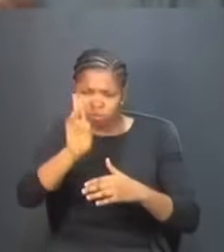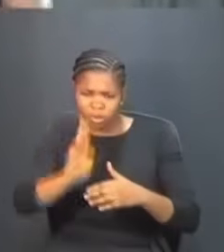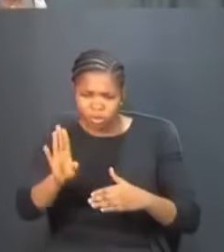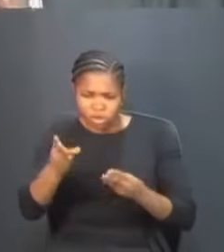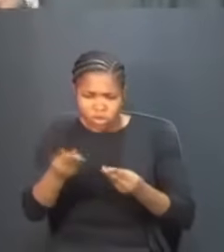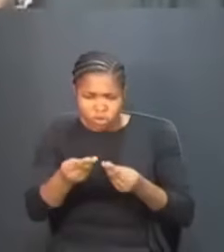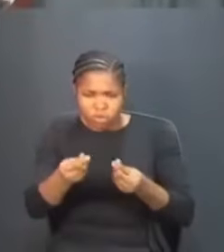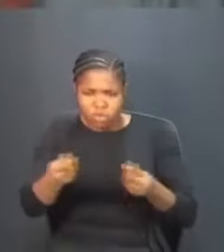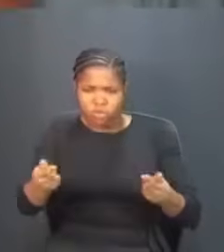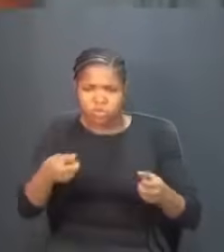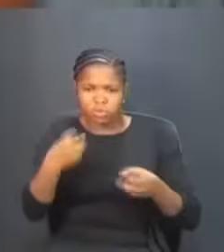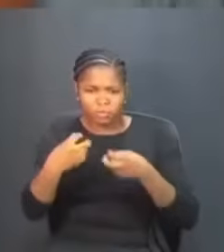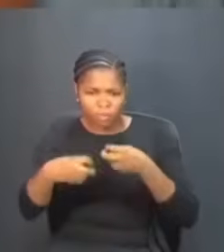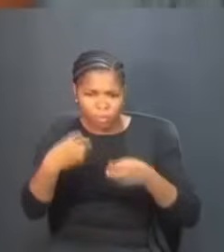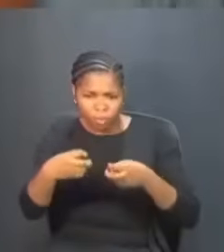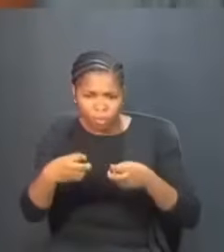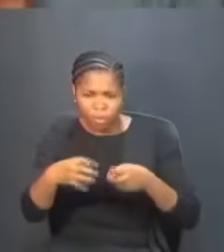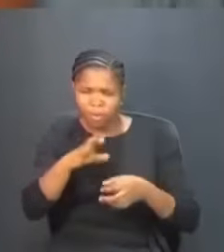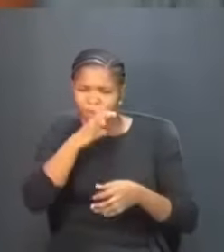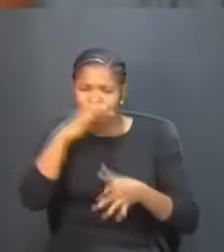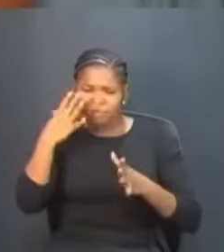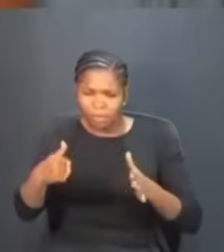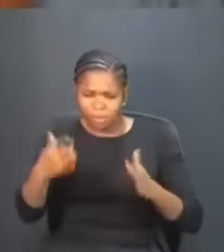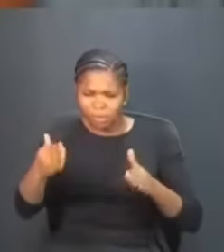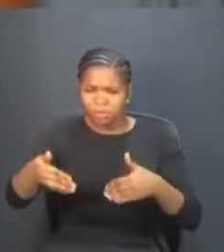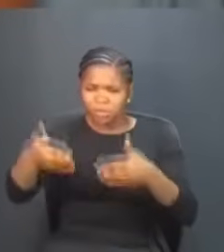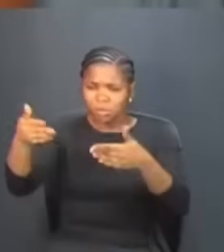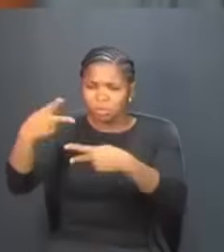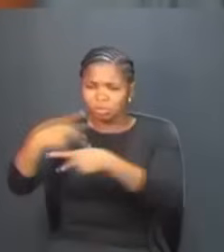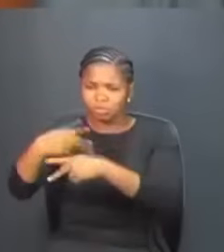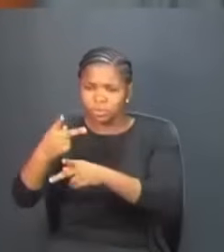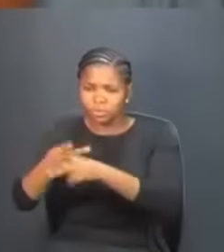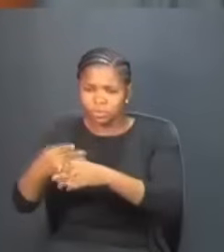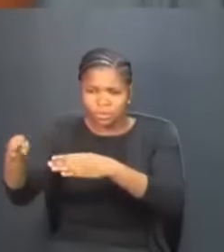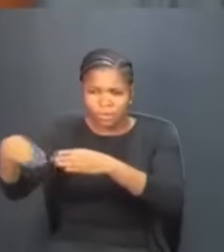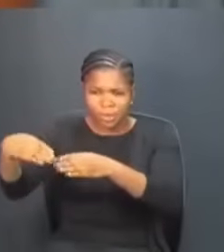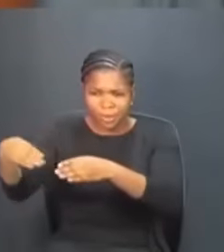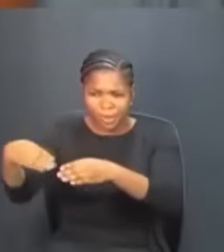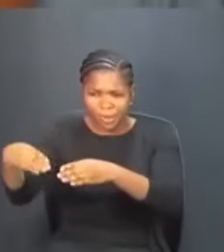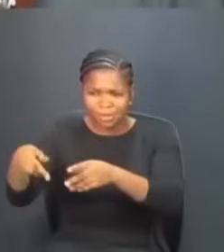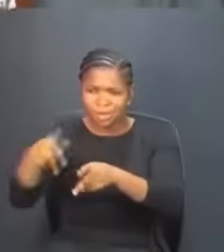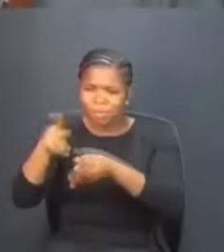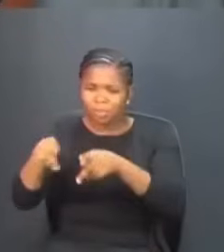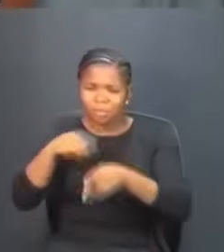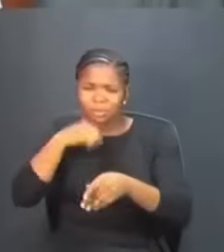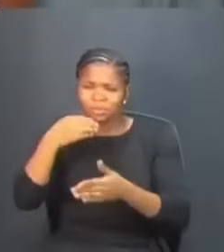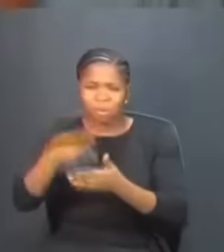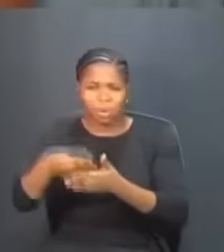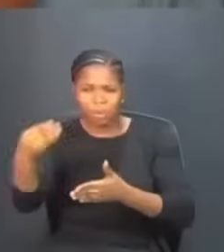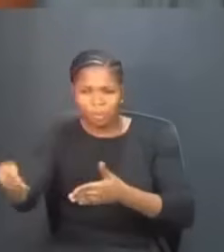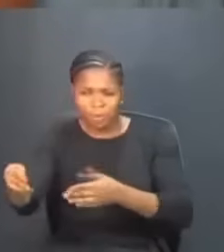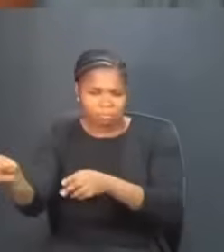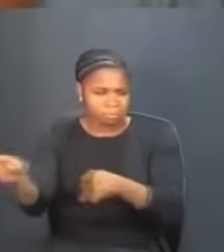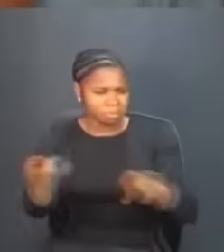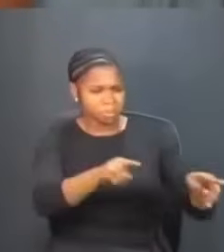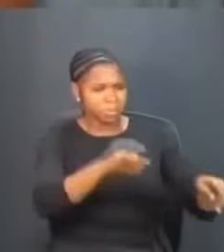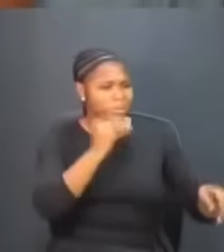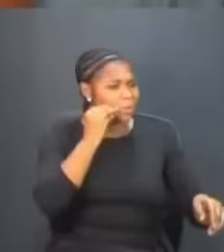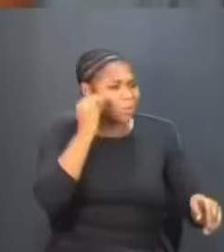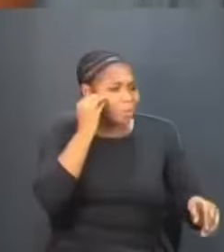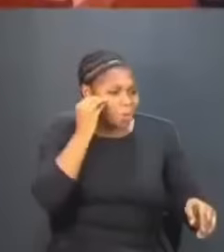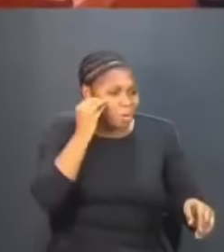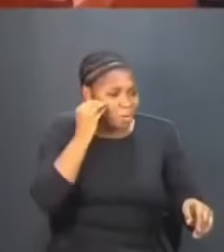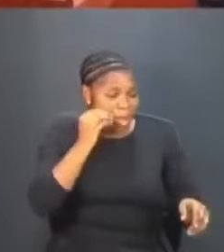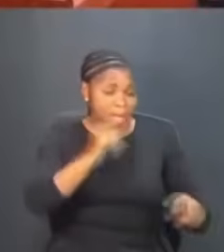their produce to the market, people are not buying, and they'll have to take it back. They will take it the next week, people will not buy, they'll take it back. Whether it